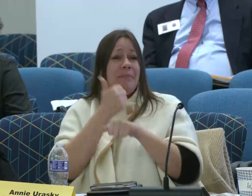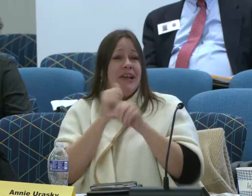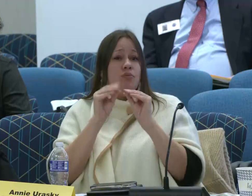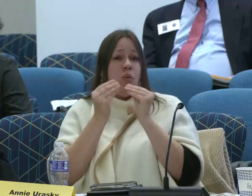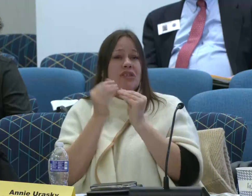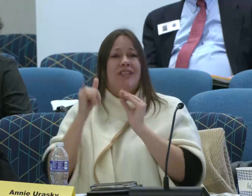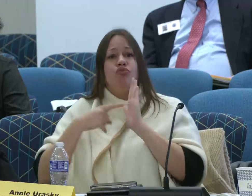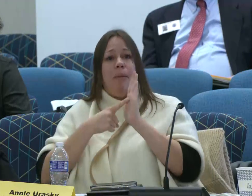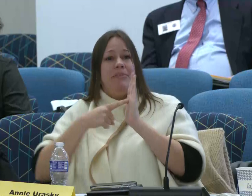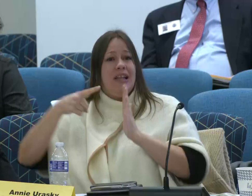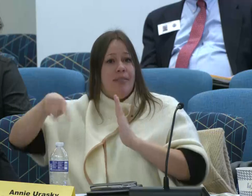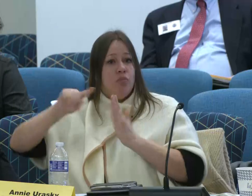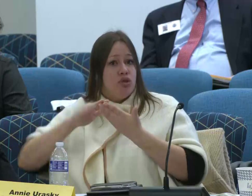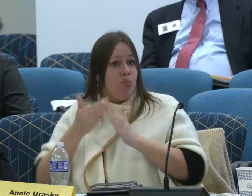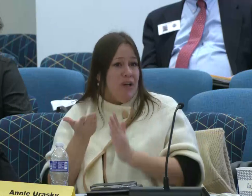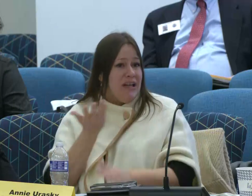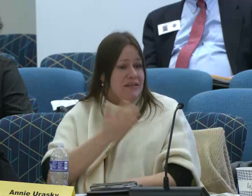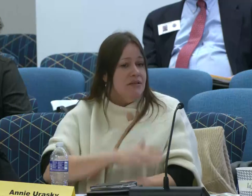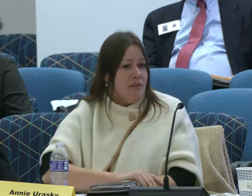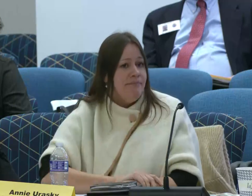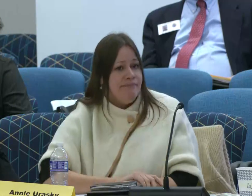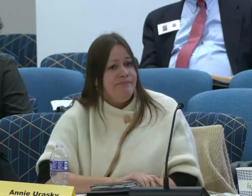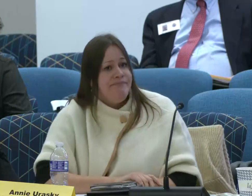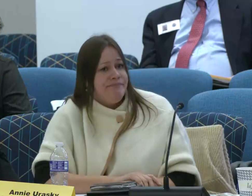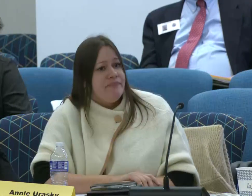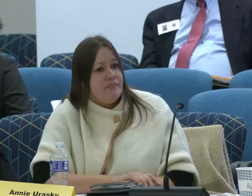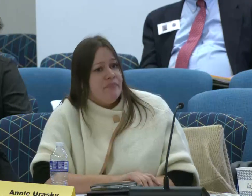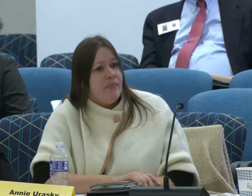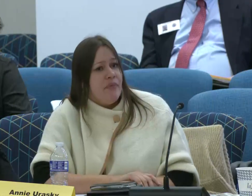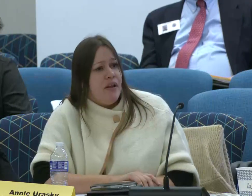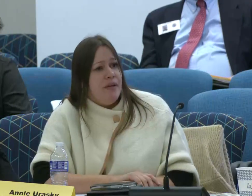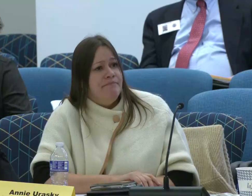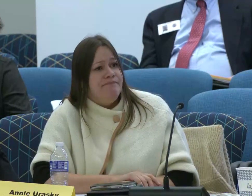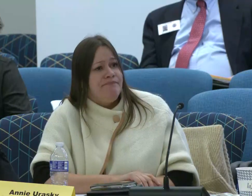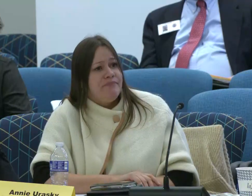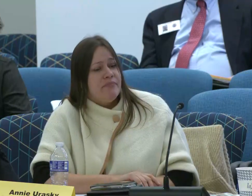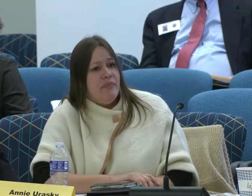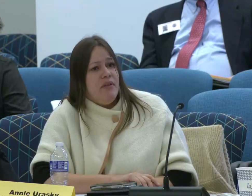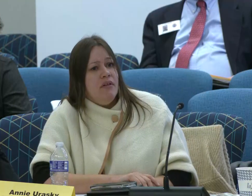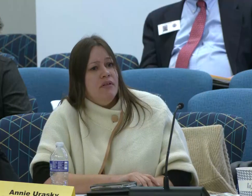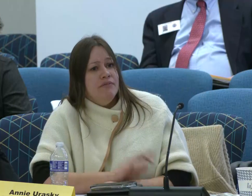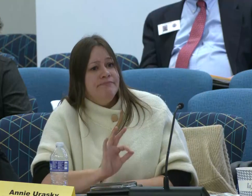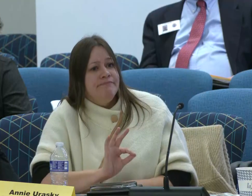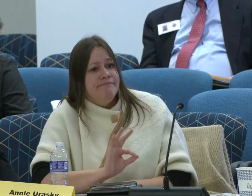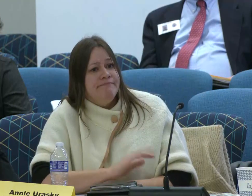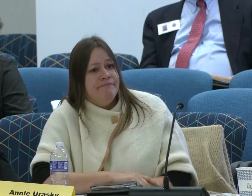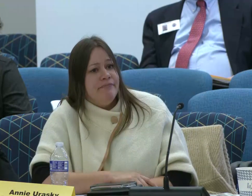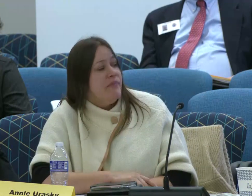consumer organizations or advocacy-based organizations that represent those individuals. So